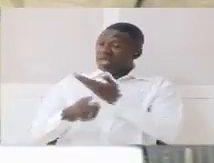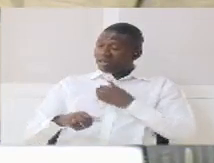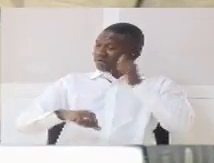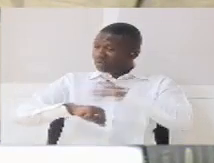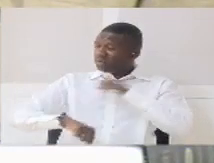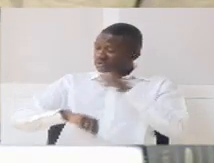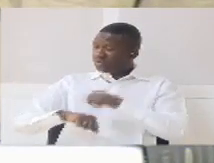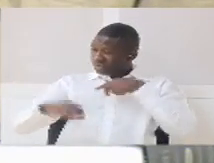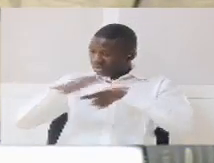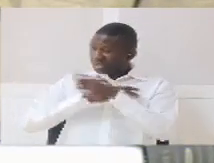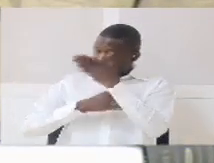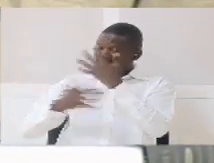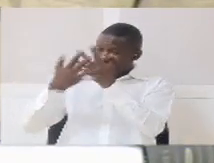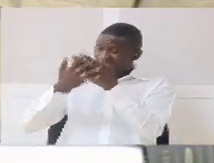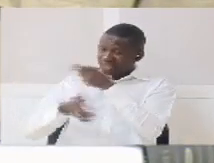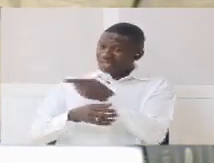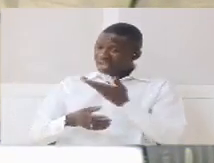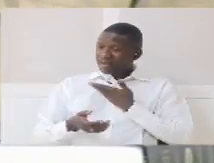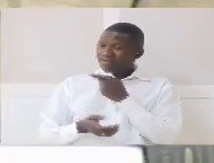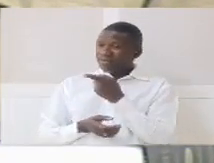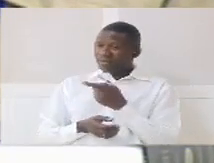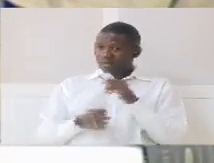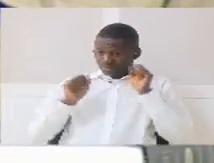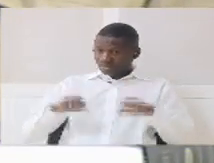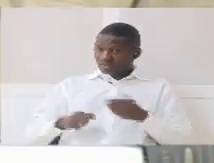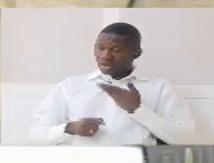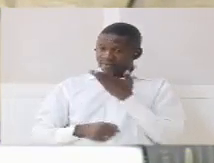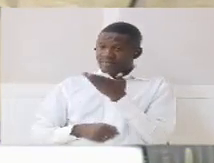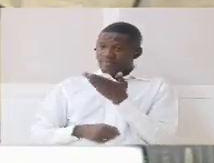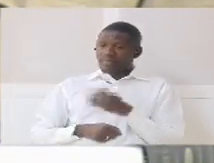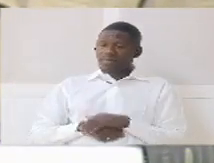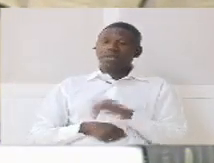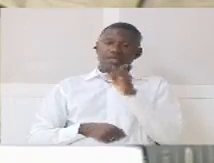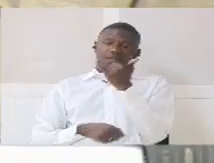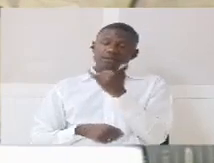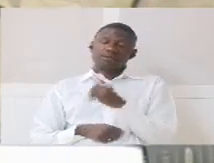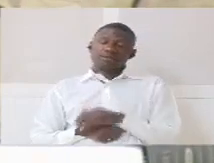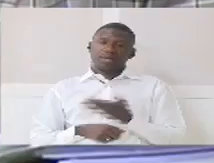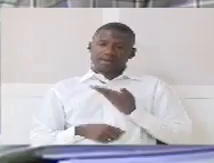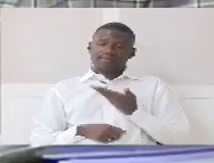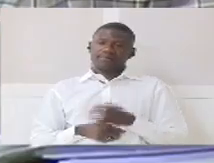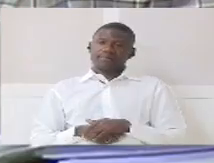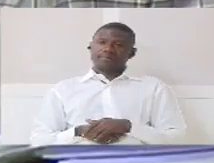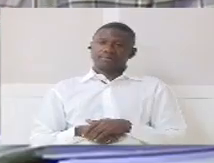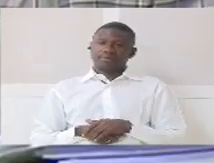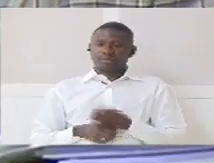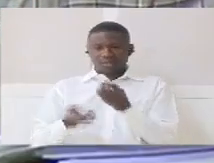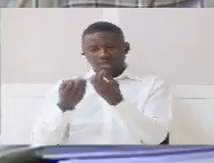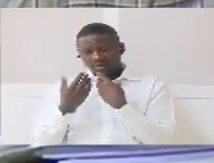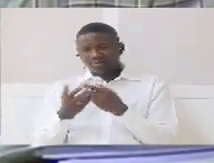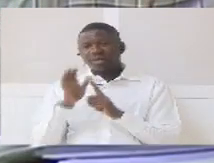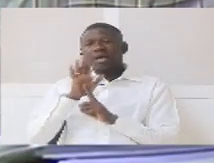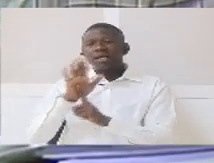eka modol mutale ye tajire ya kaso konoje fofa nambuka ba. Yes. Can you give us examples?